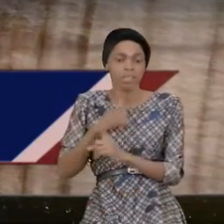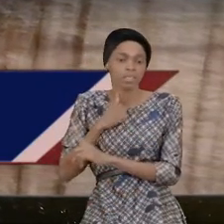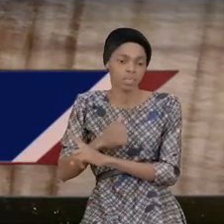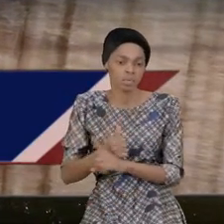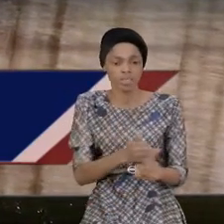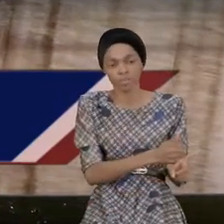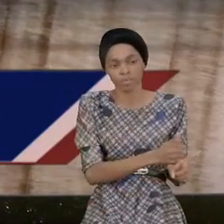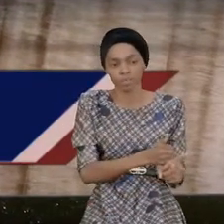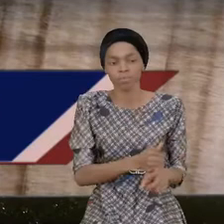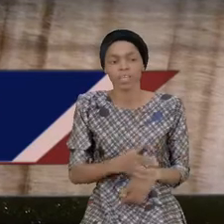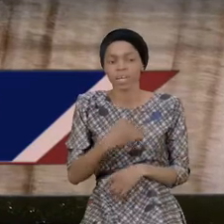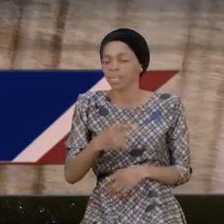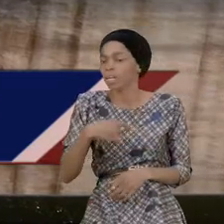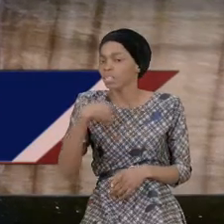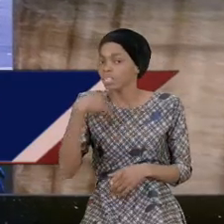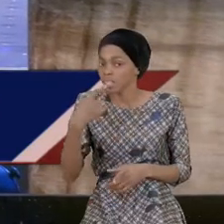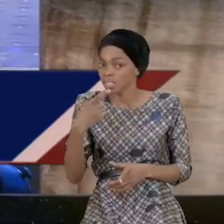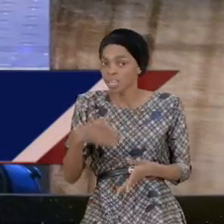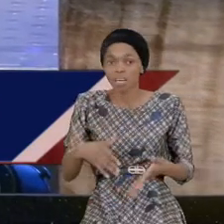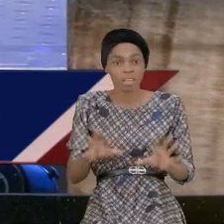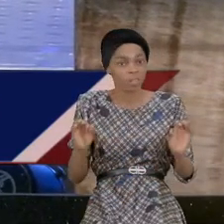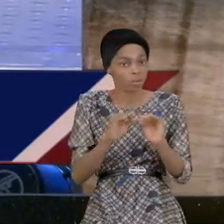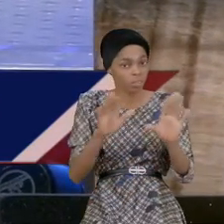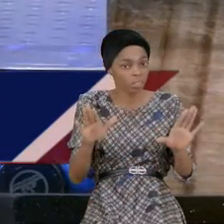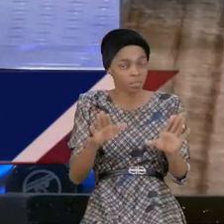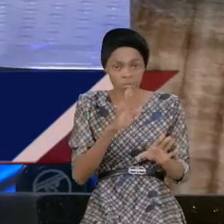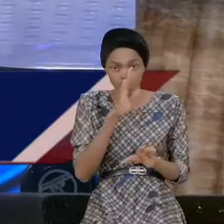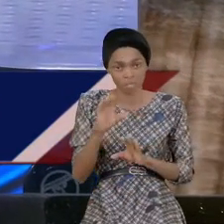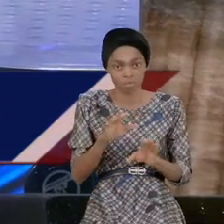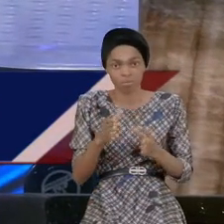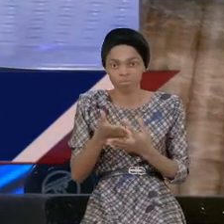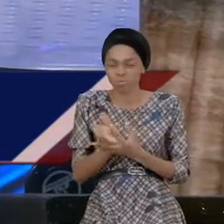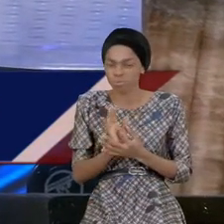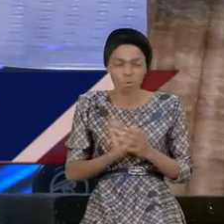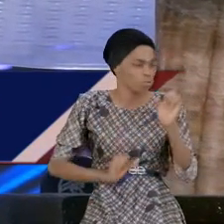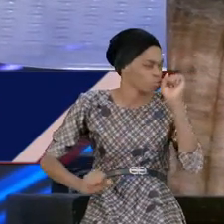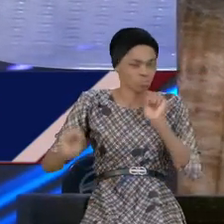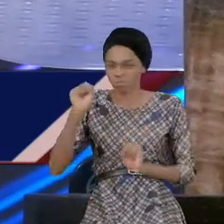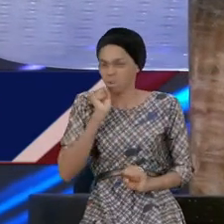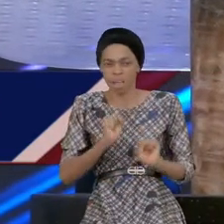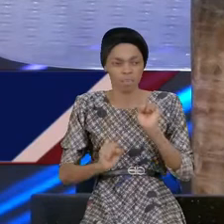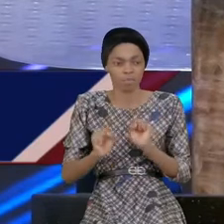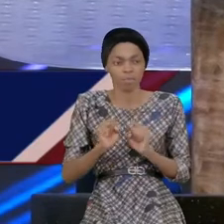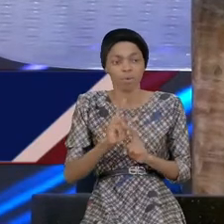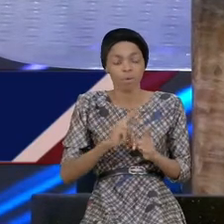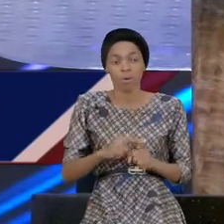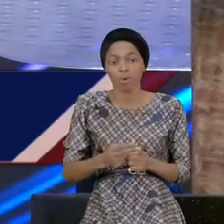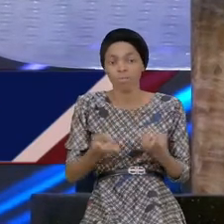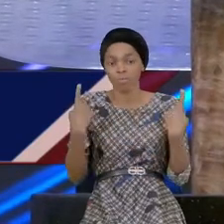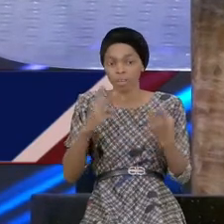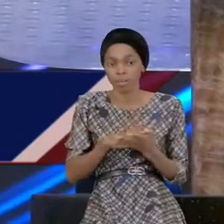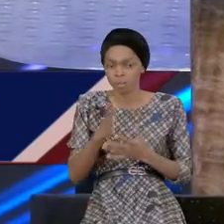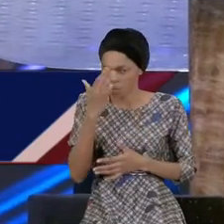says, let nothing be done through strife of vainglory.